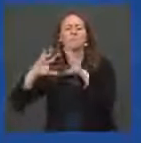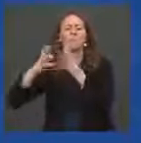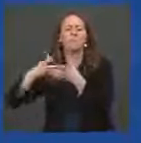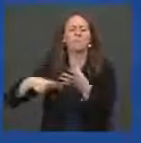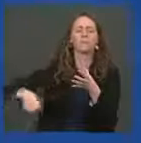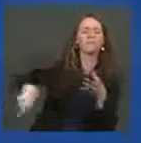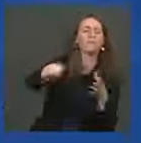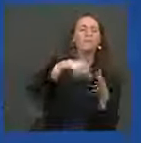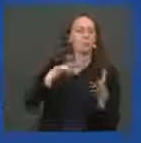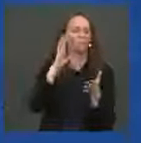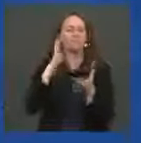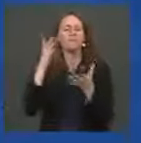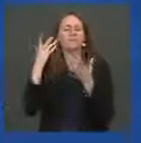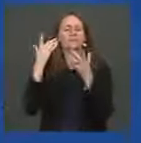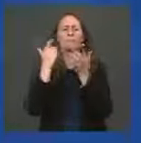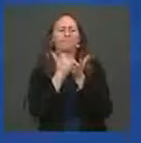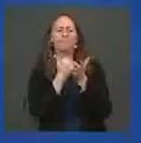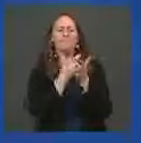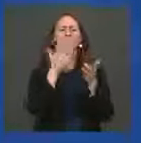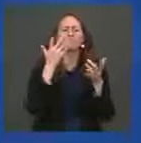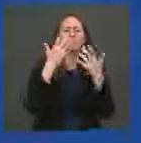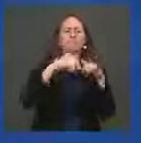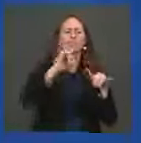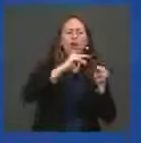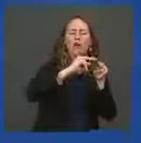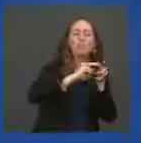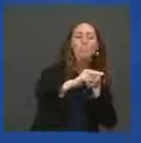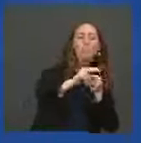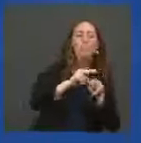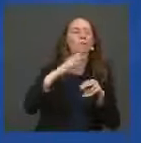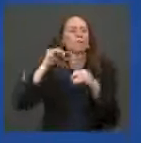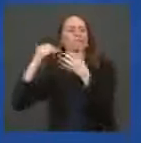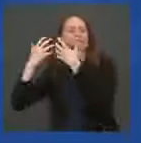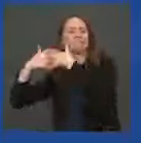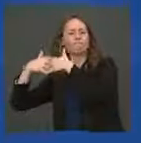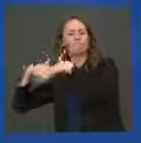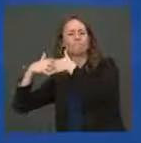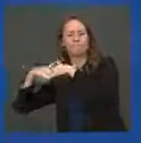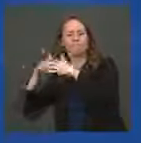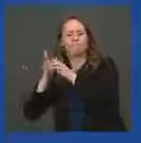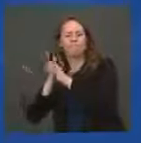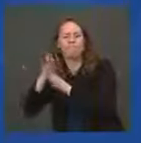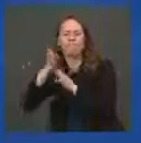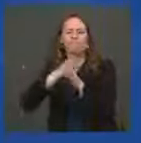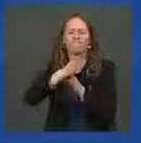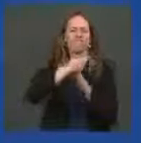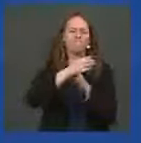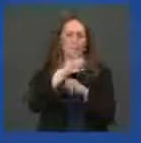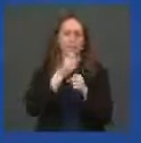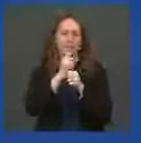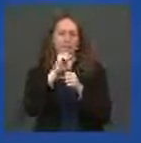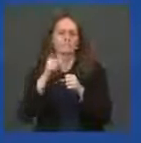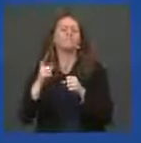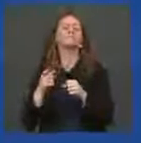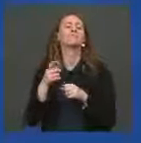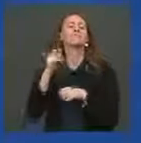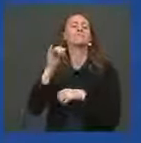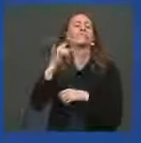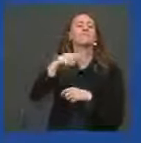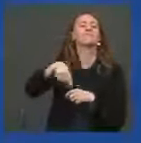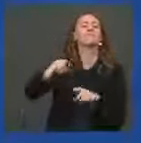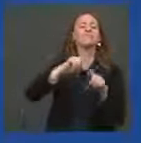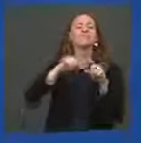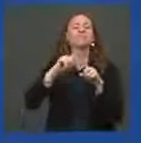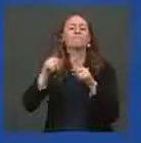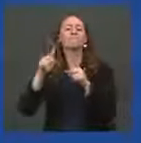International Association of Machinists, to the American Train Dispatchers Association, to Sheet Metal, Air, and